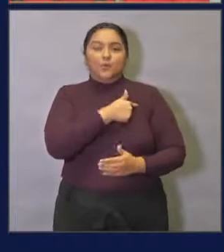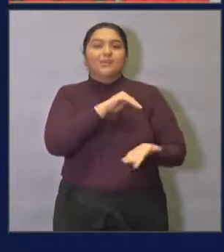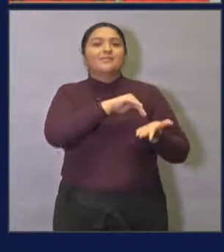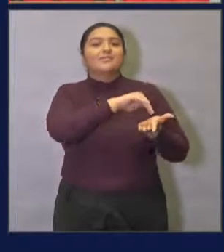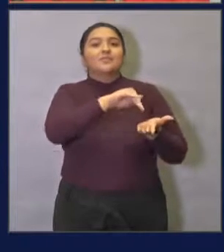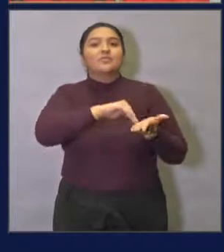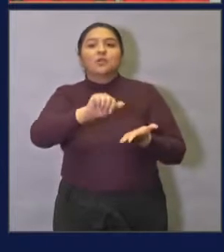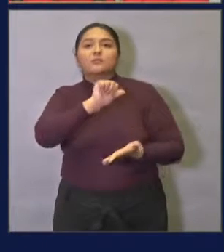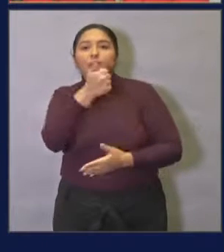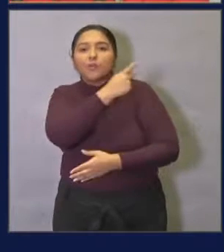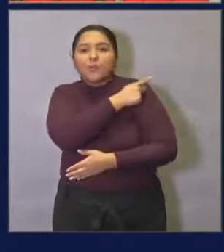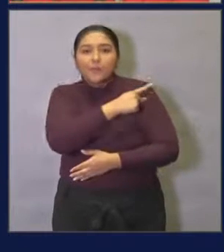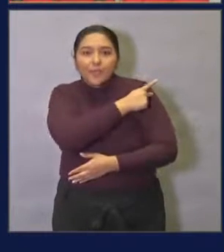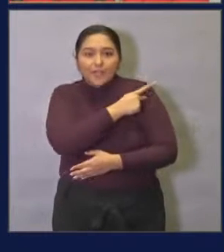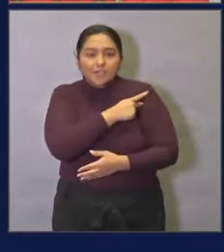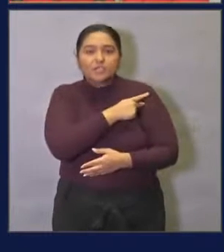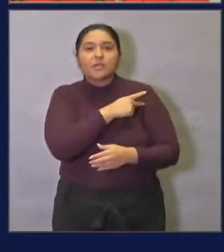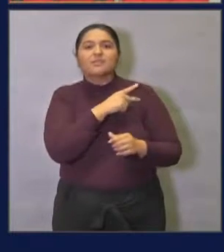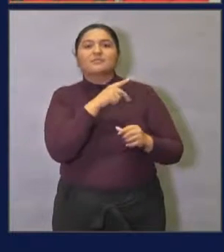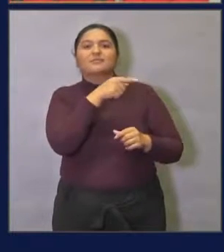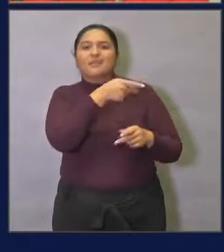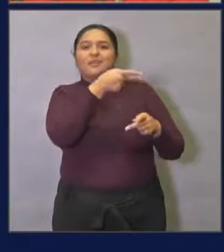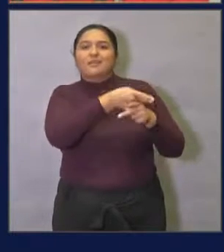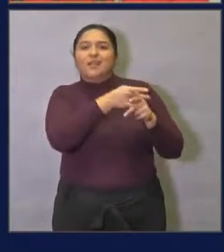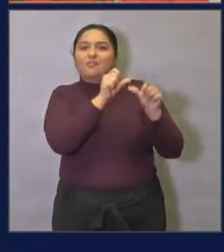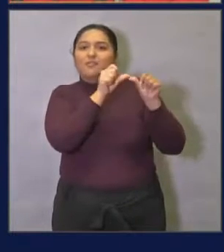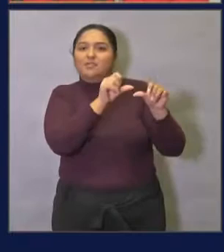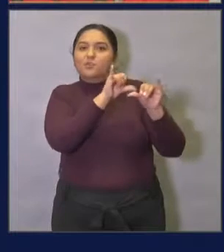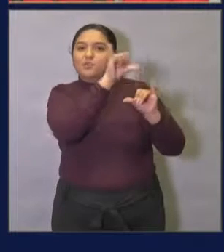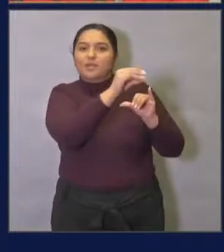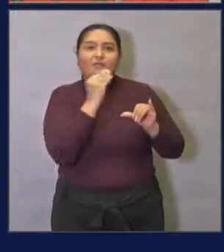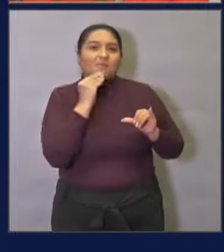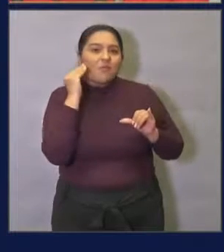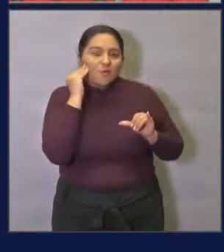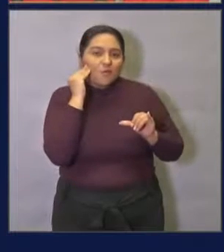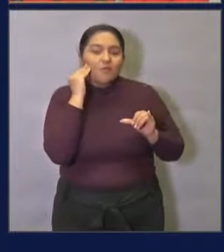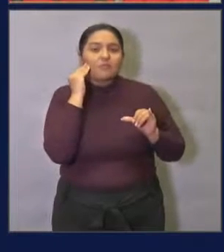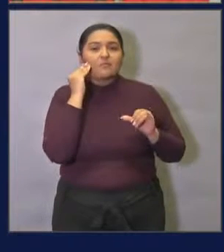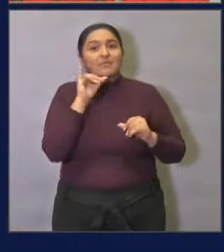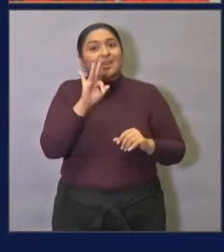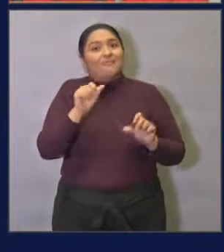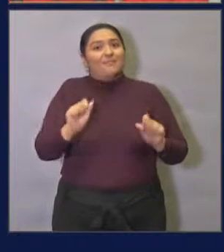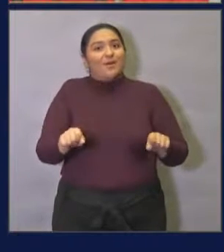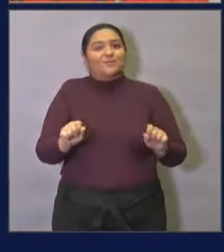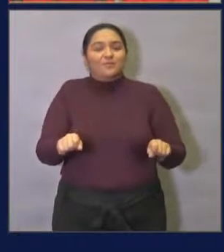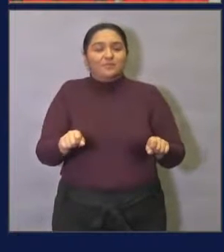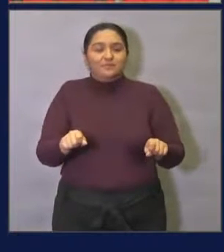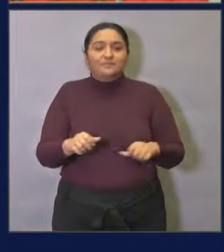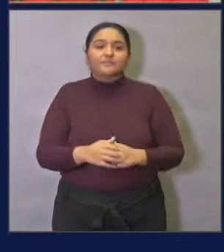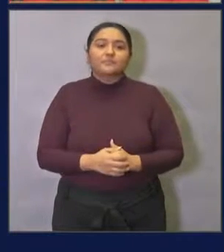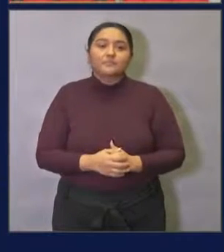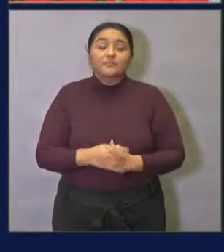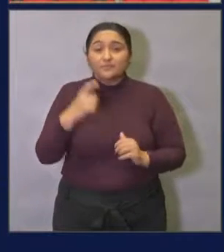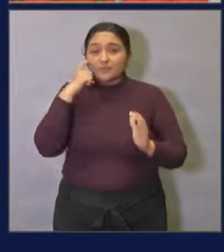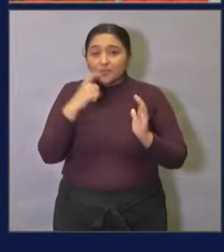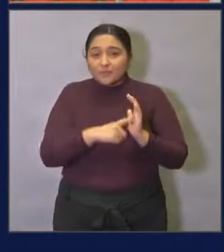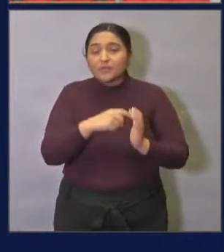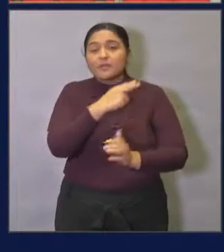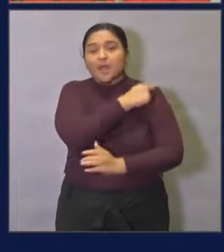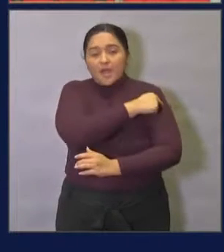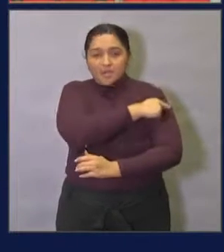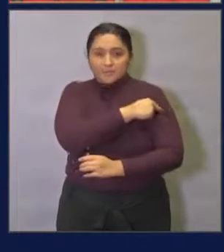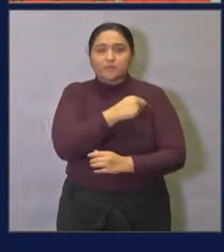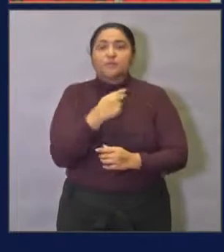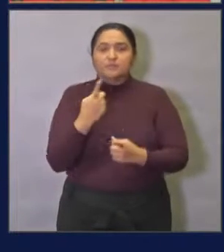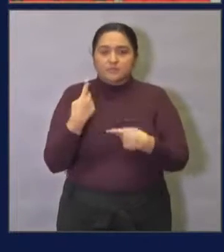discharging patients and continuing their care at home or in other settings whenever possible. You can see that hospitals have been able to keep